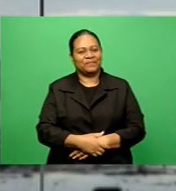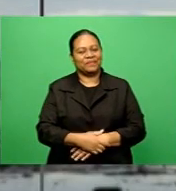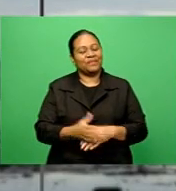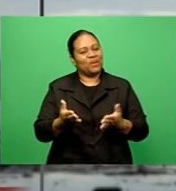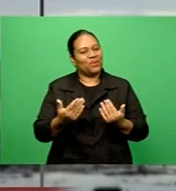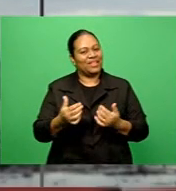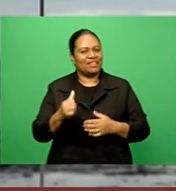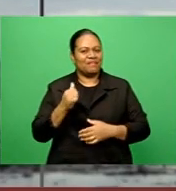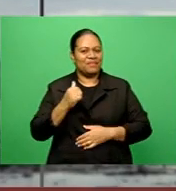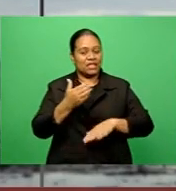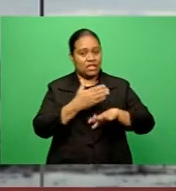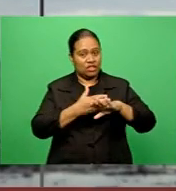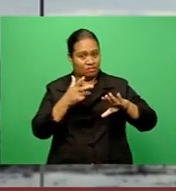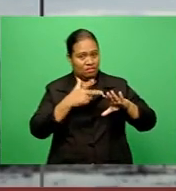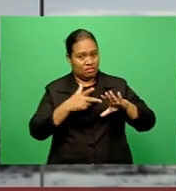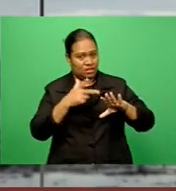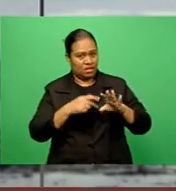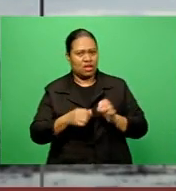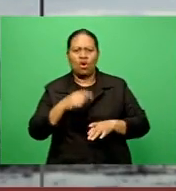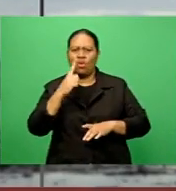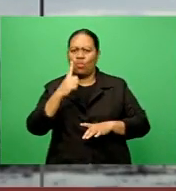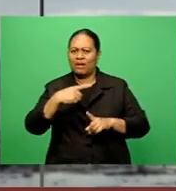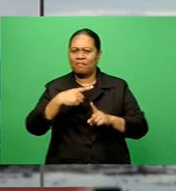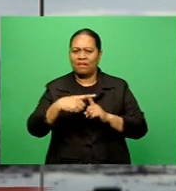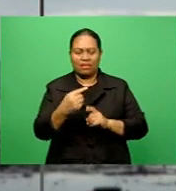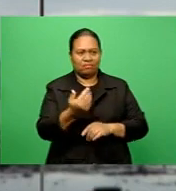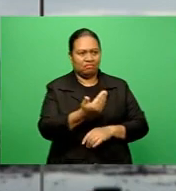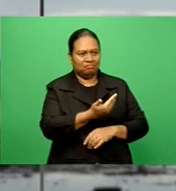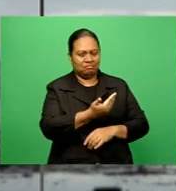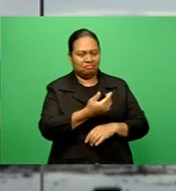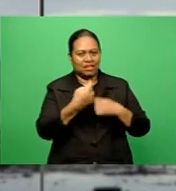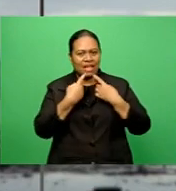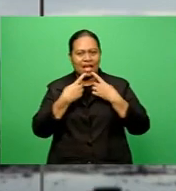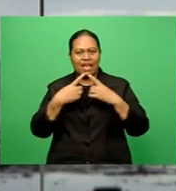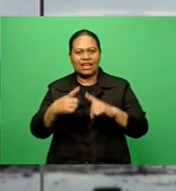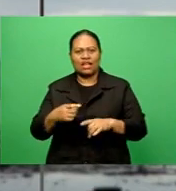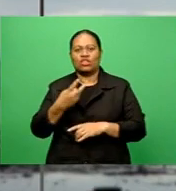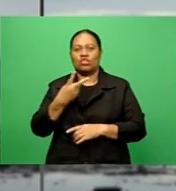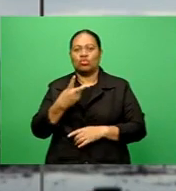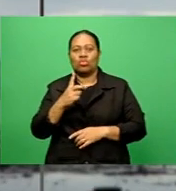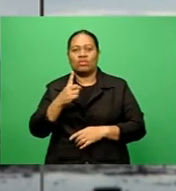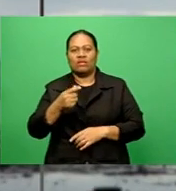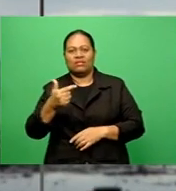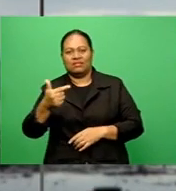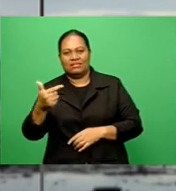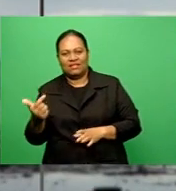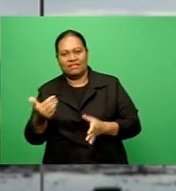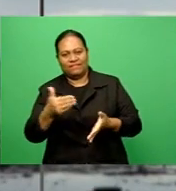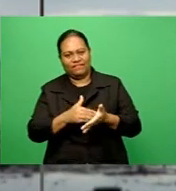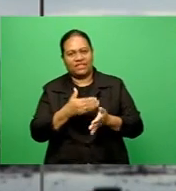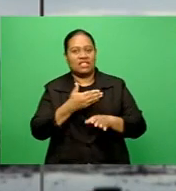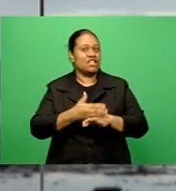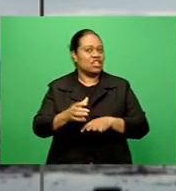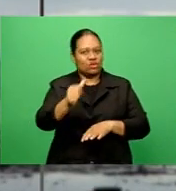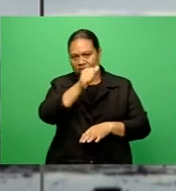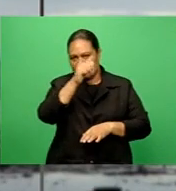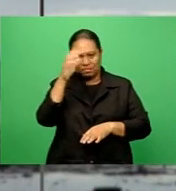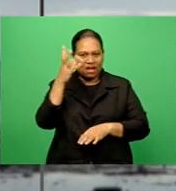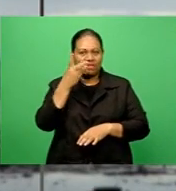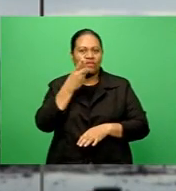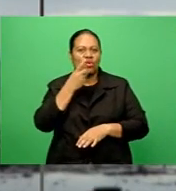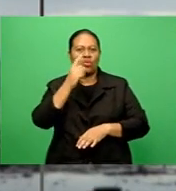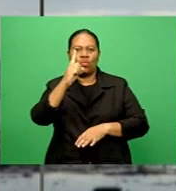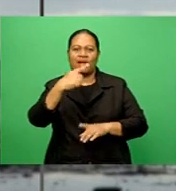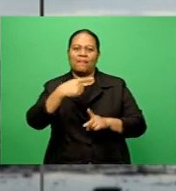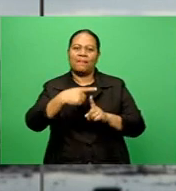Welcome back. In new media, OnePlus has just announced the Cyberpunk 2077 edition of its latest smartphone, the